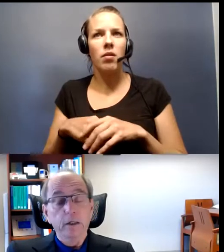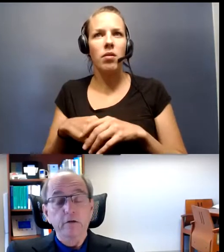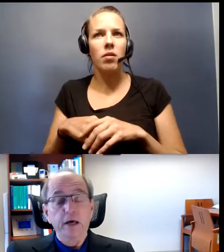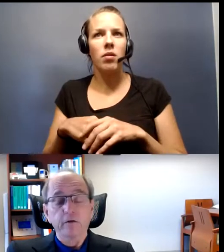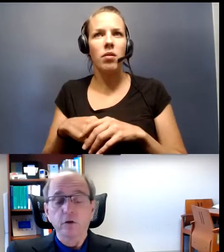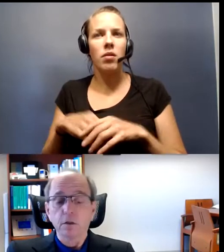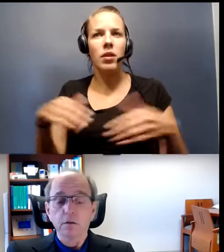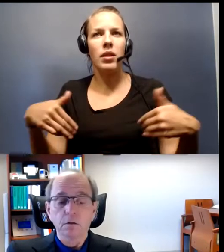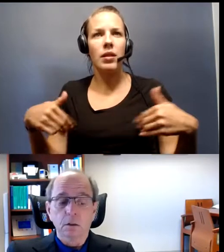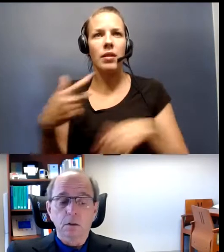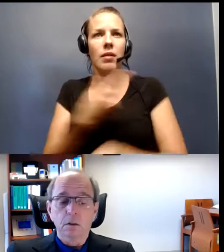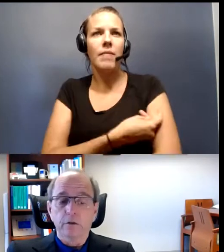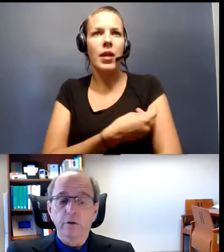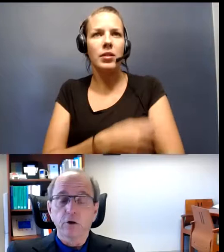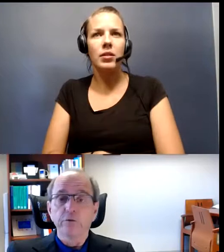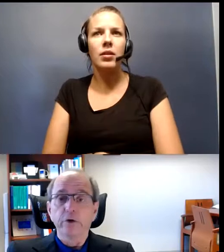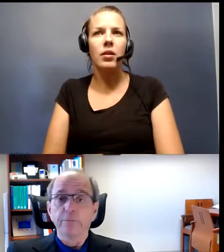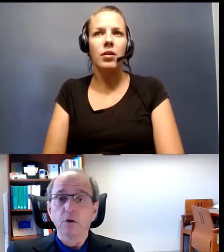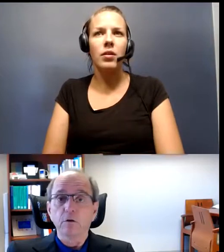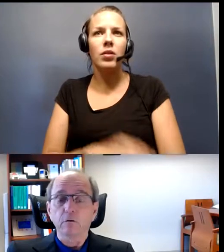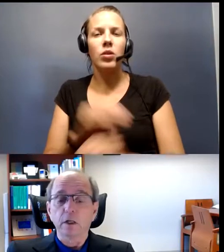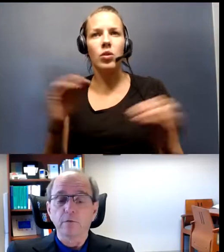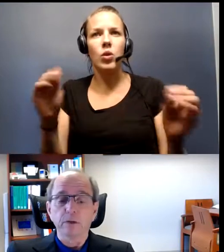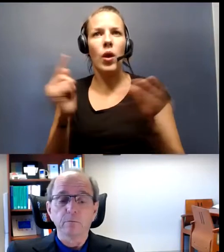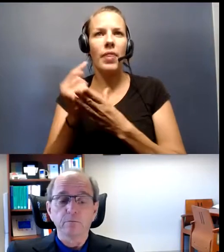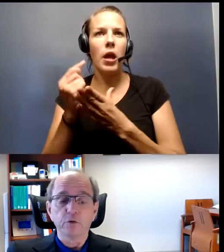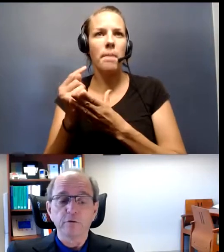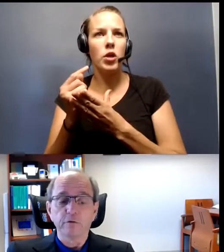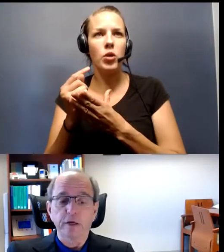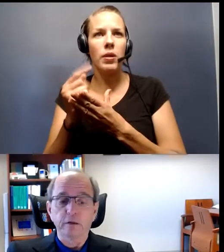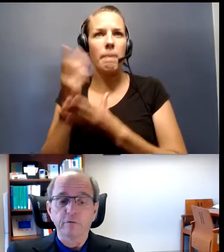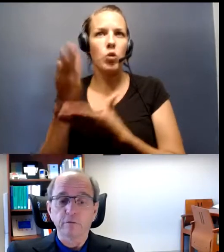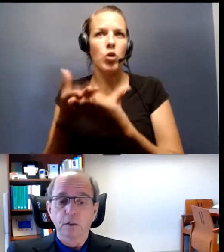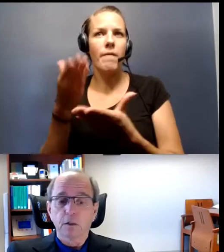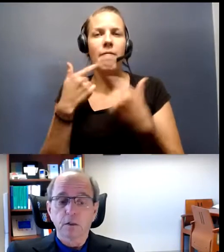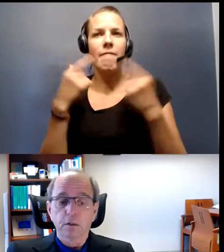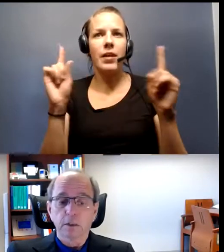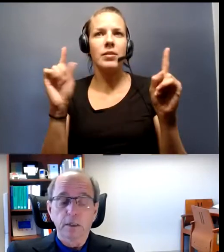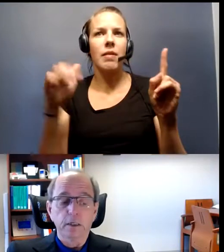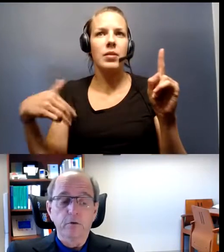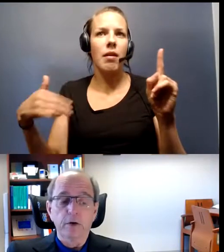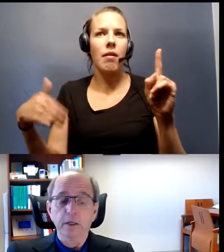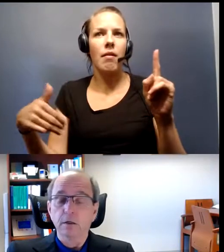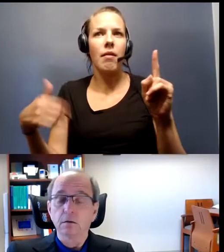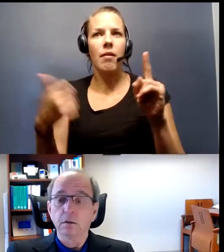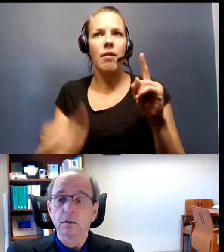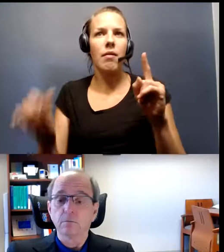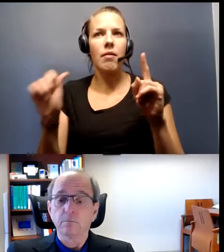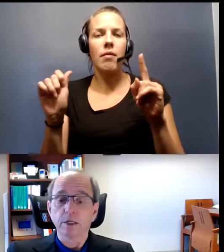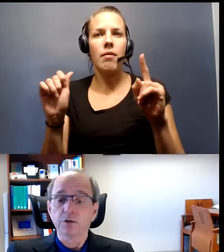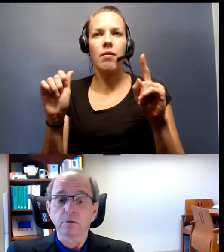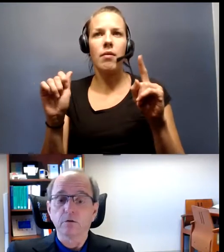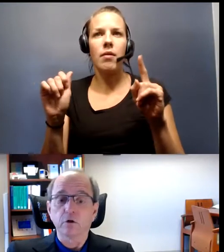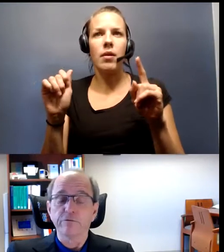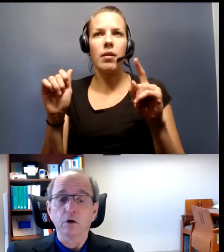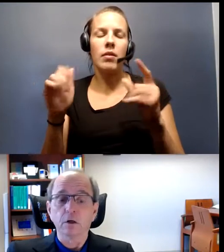not yet a vaccine. There are no therapeutics that have been proven effective in any great